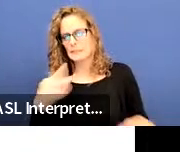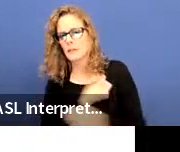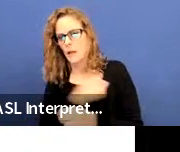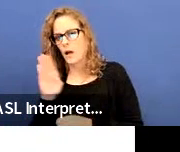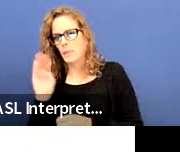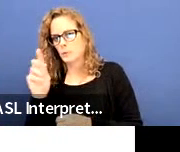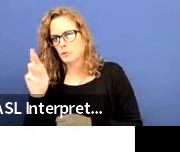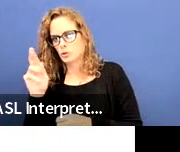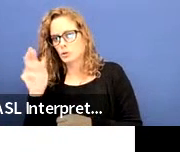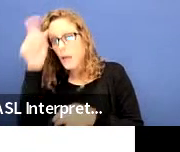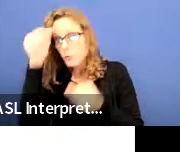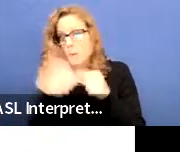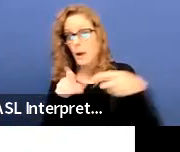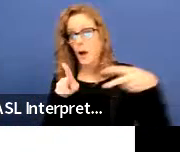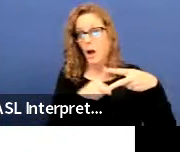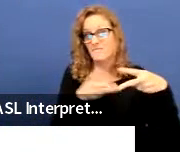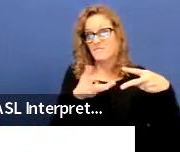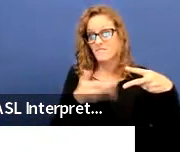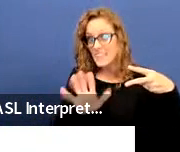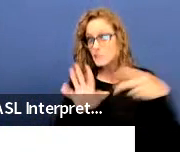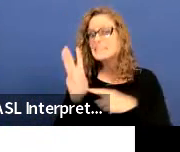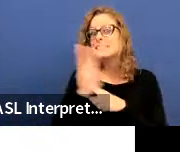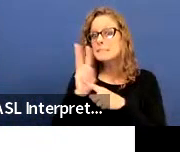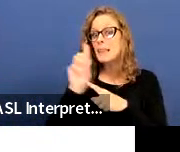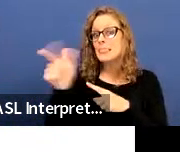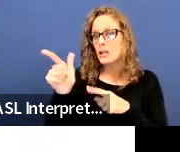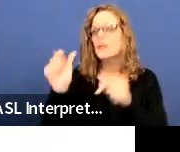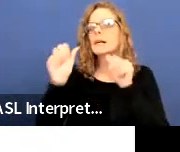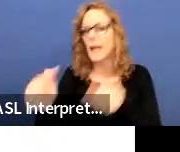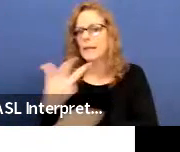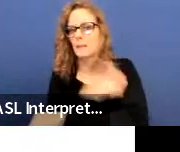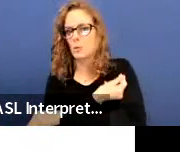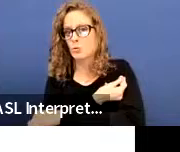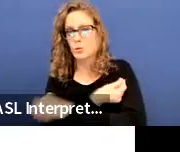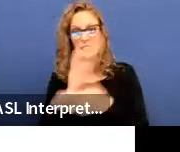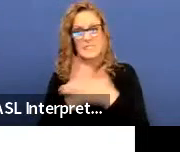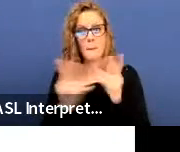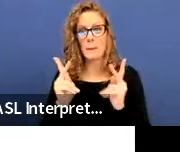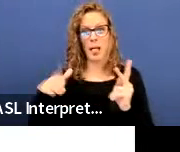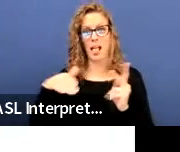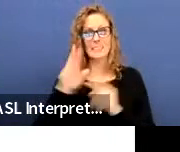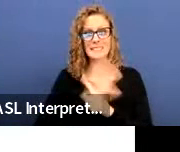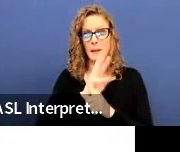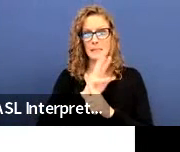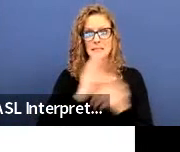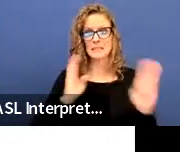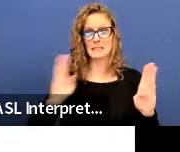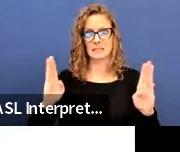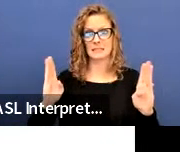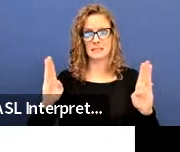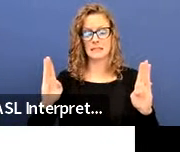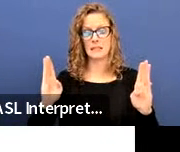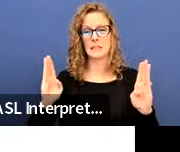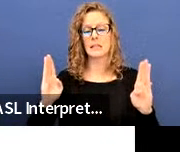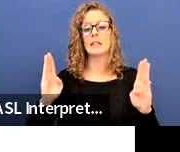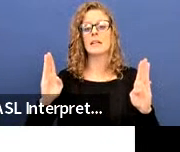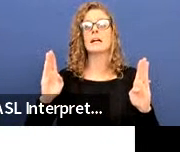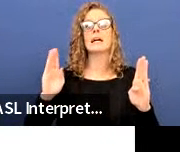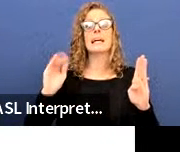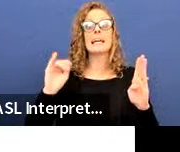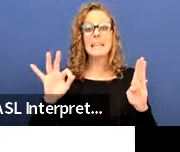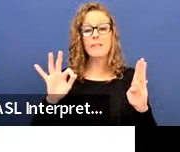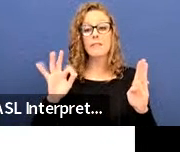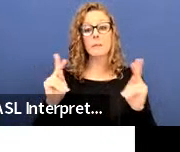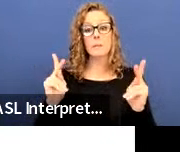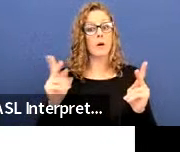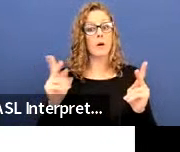months out before you can get a booster. So a lot of people haven't hit that 6-month mark. If you just look at people, how many people